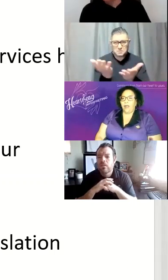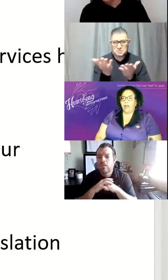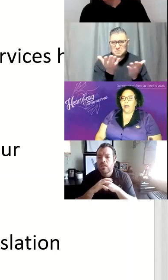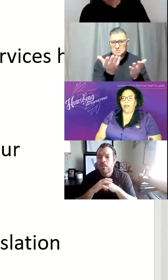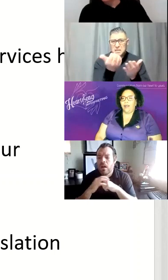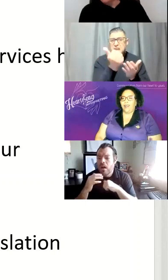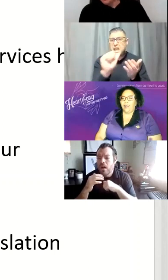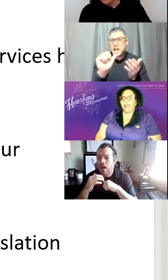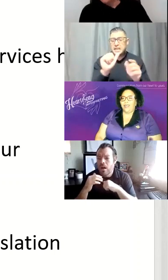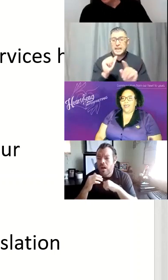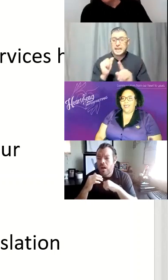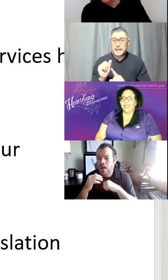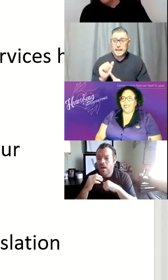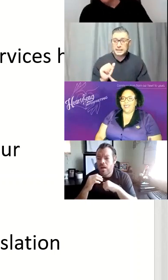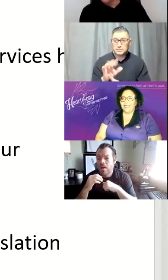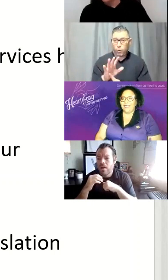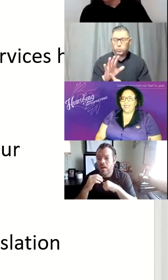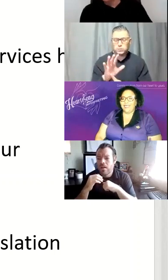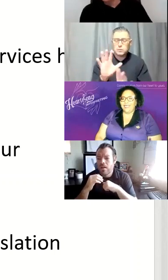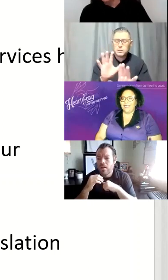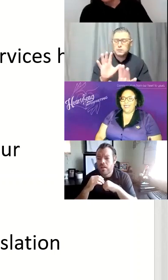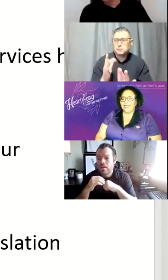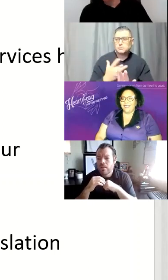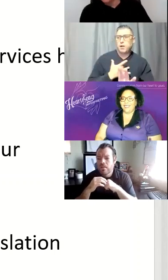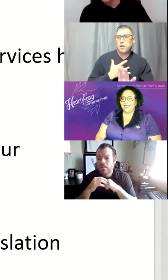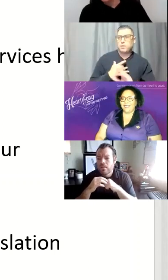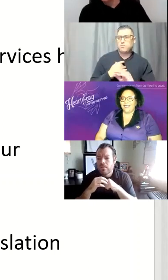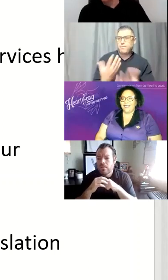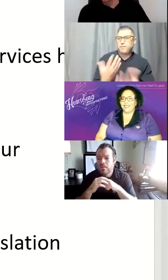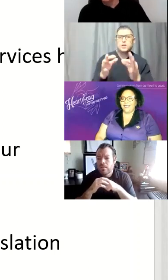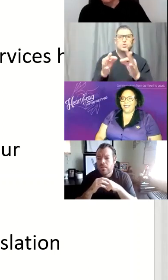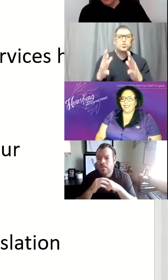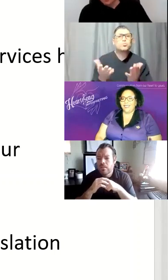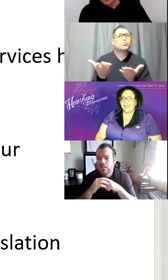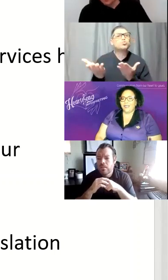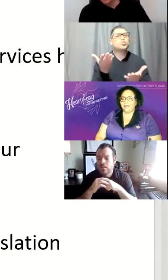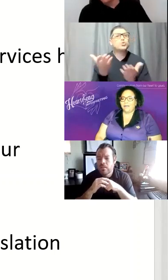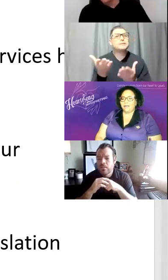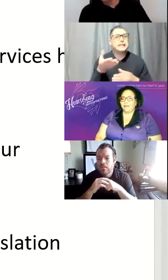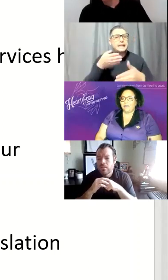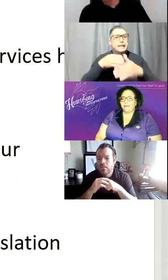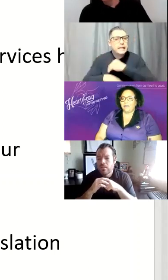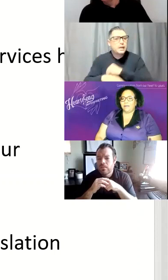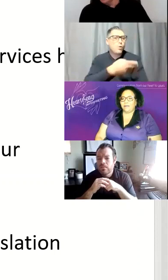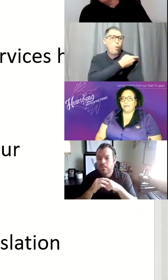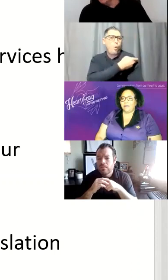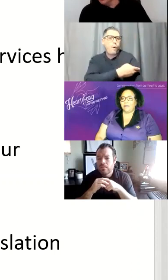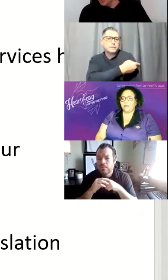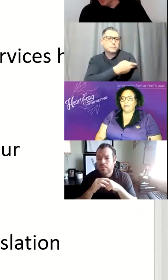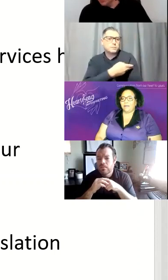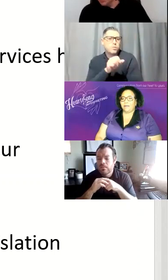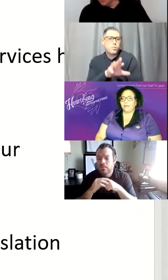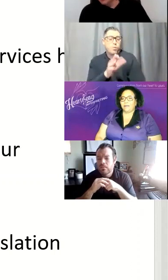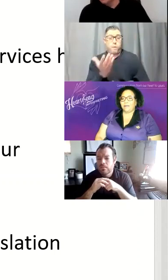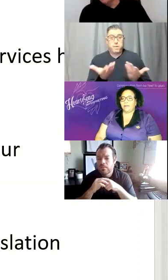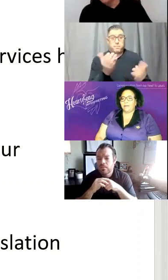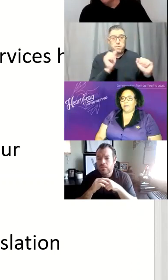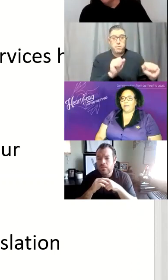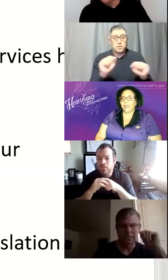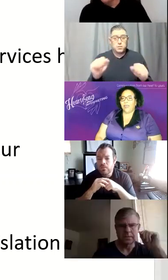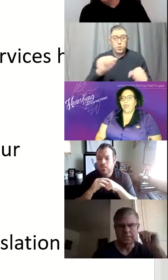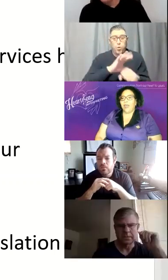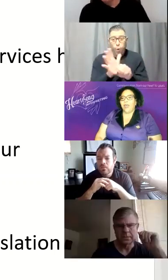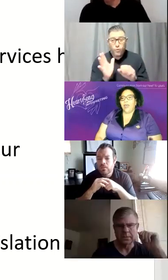any exposure to providing interpreting services in a hospital, perhaps under COVID